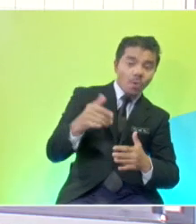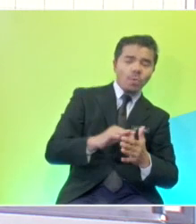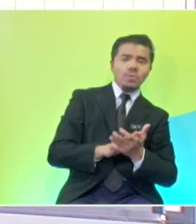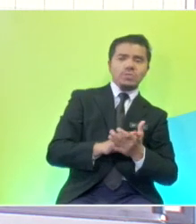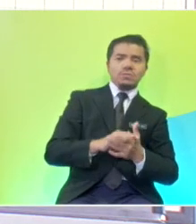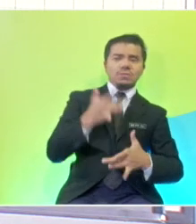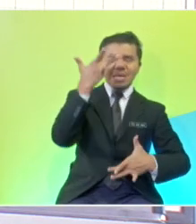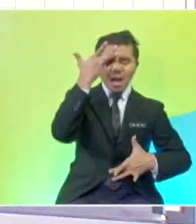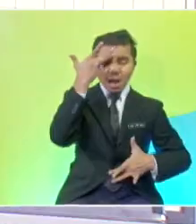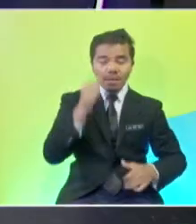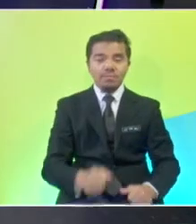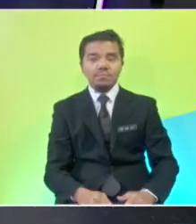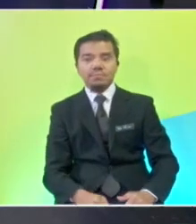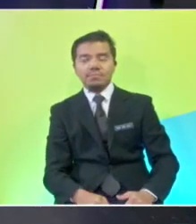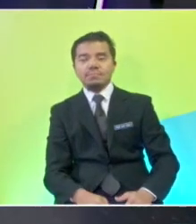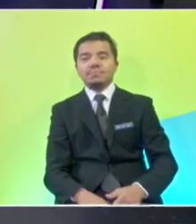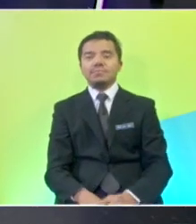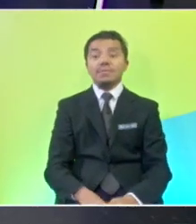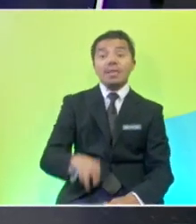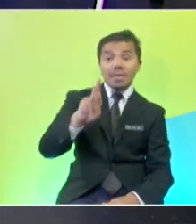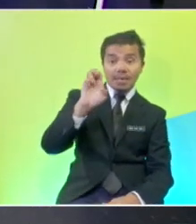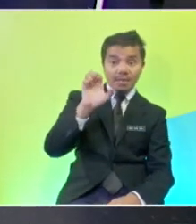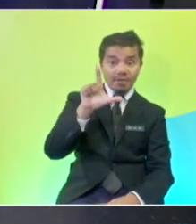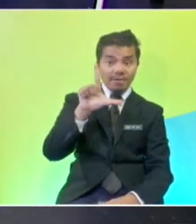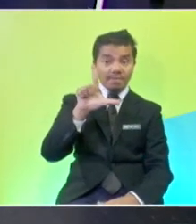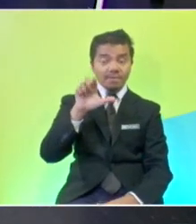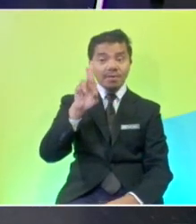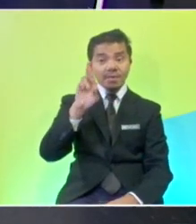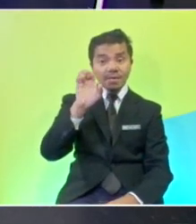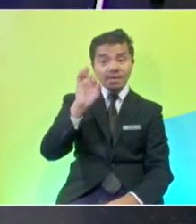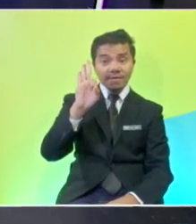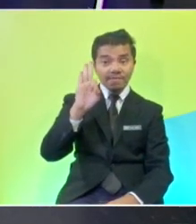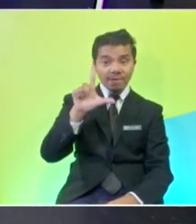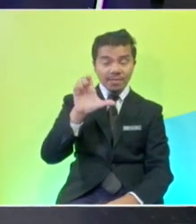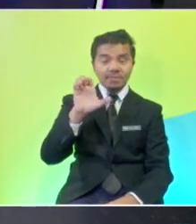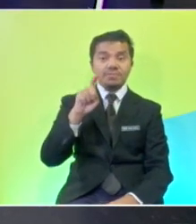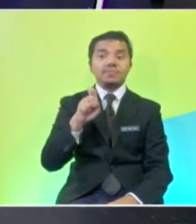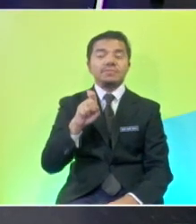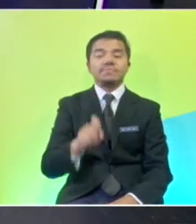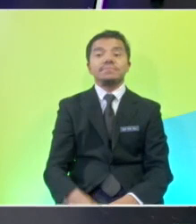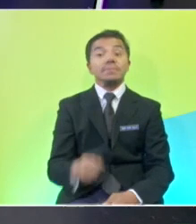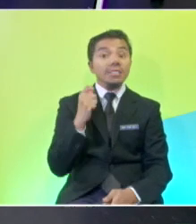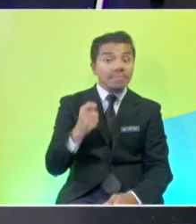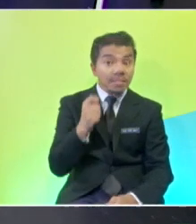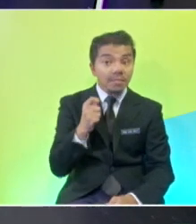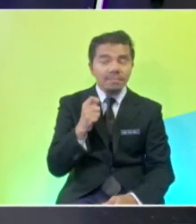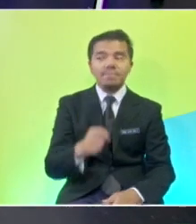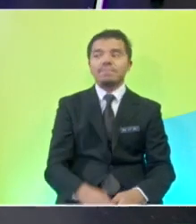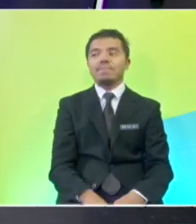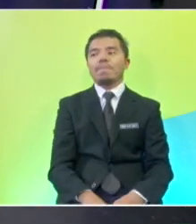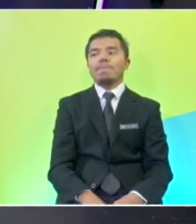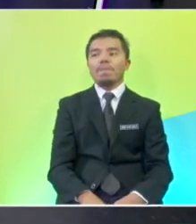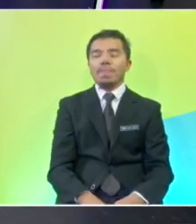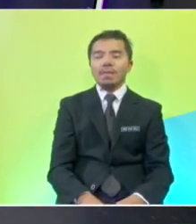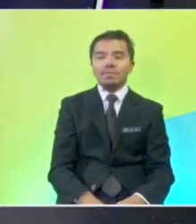So these are called reflexes. Yeah, exactly. And this is controlled by the spinal cord. Yes. Okay. So that's why when you touch hot